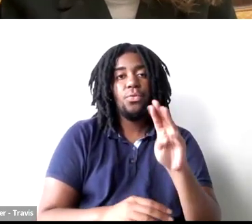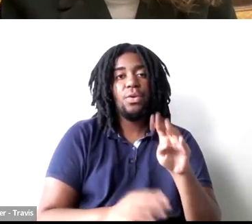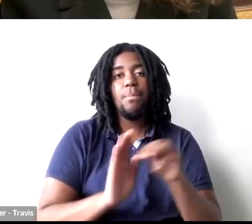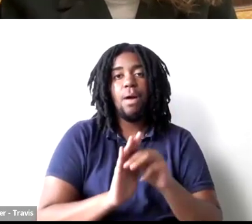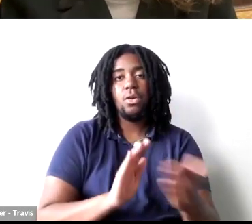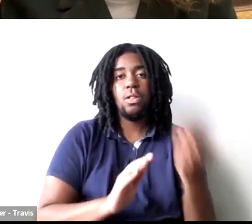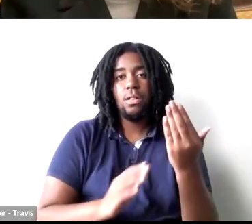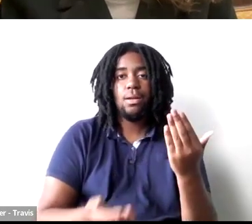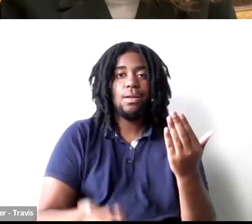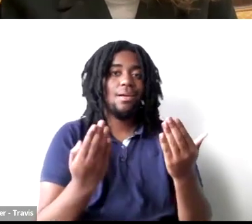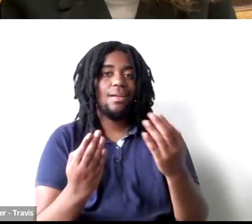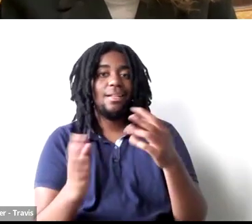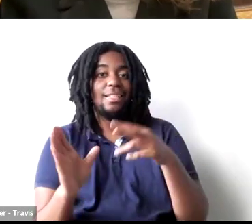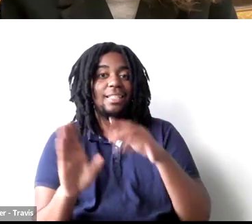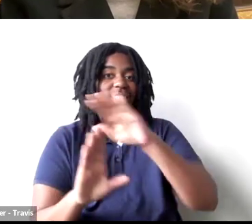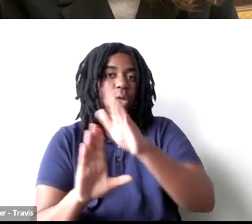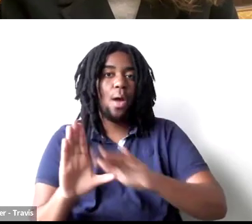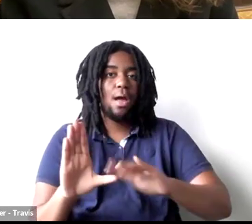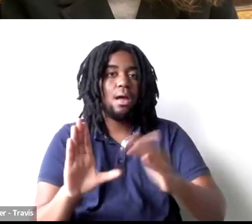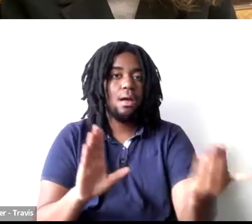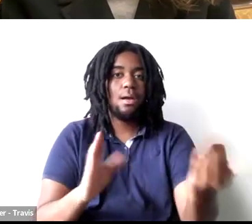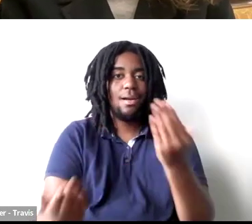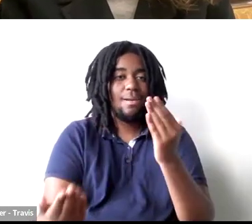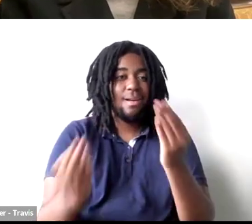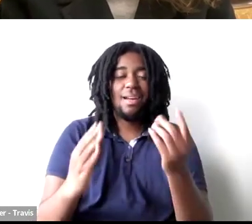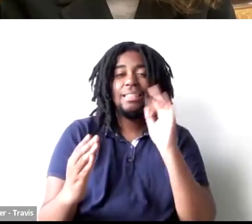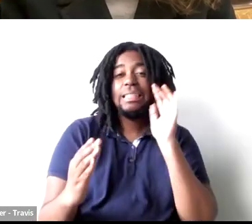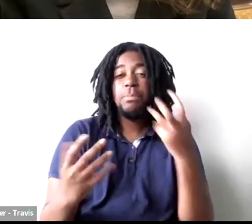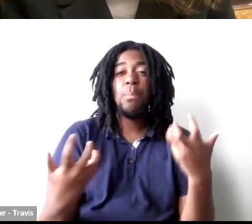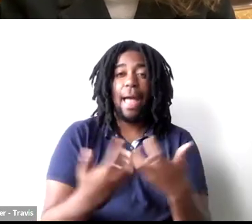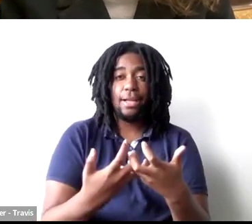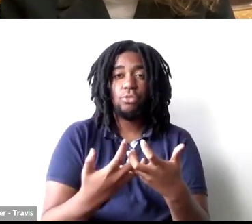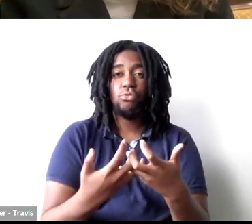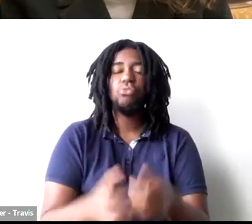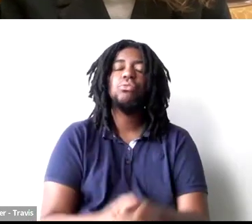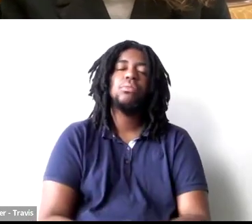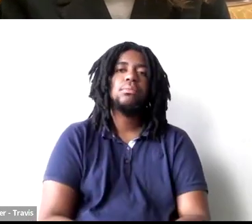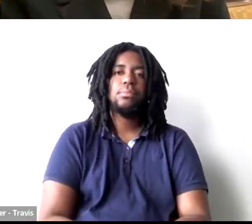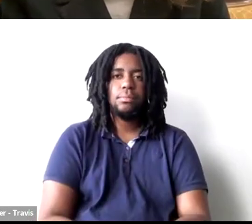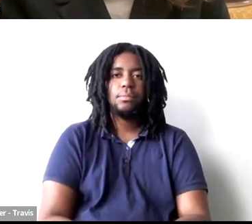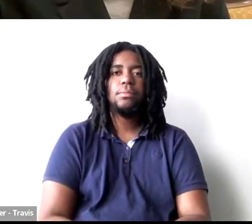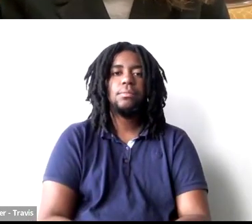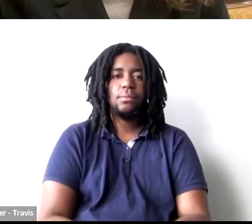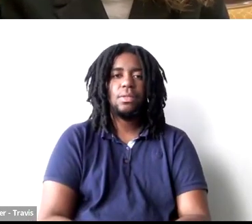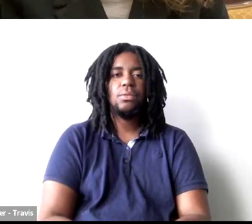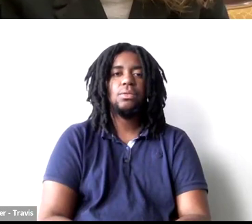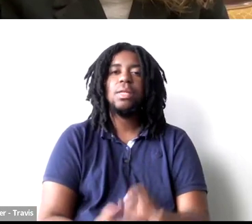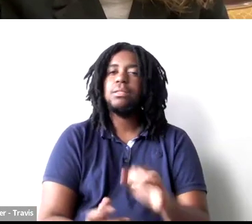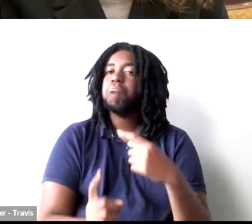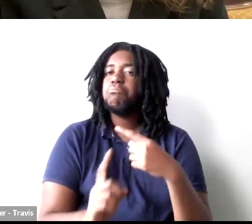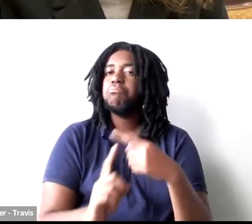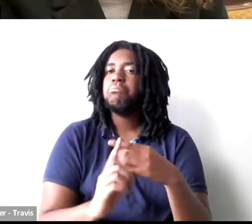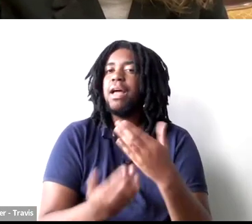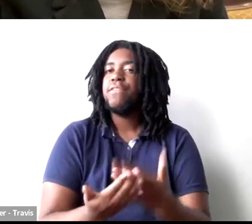good match. So another strong clue. And it is wonderful, Good. I have to say, to look at that